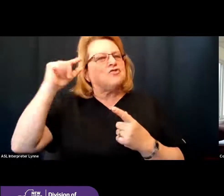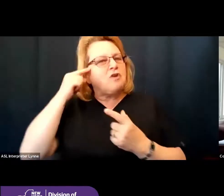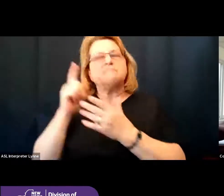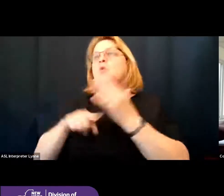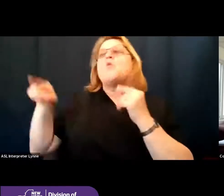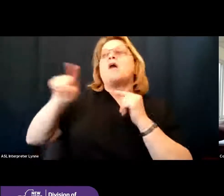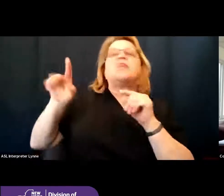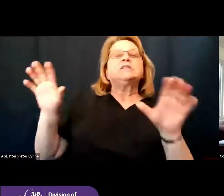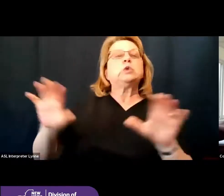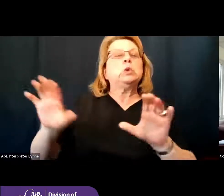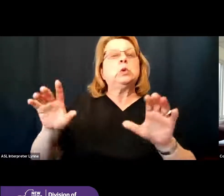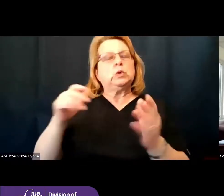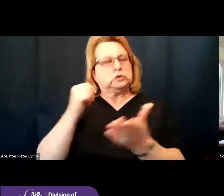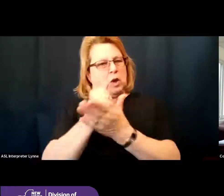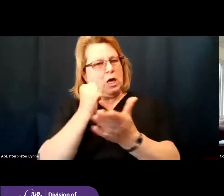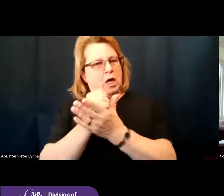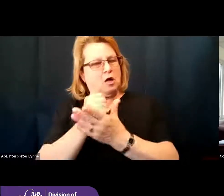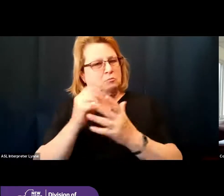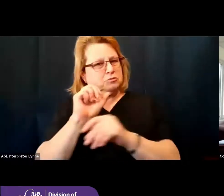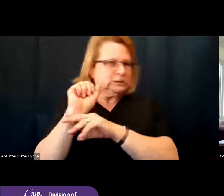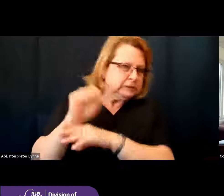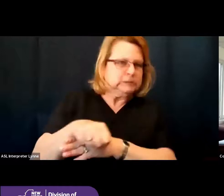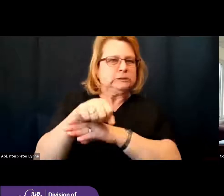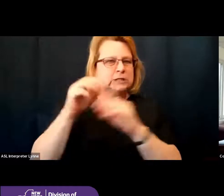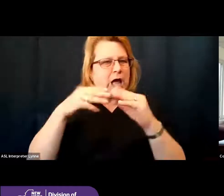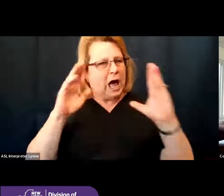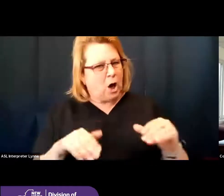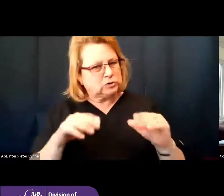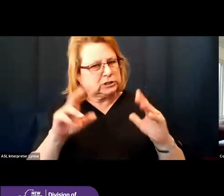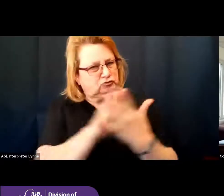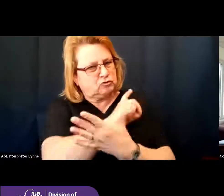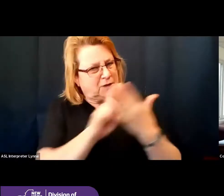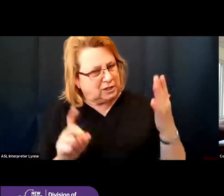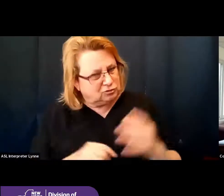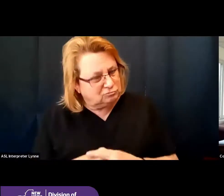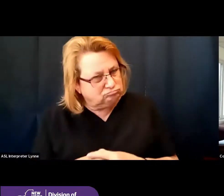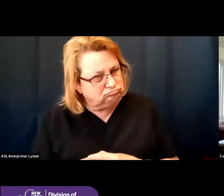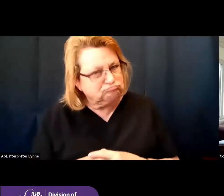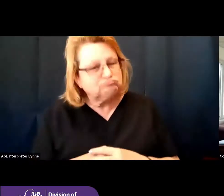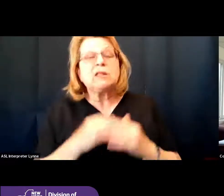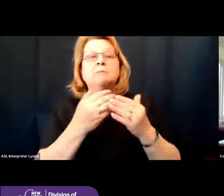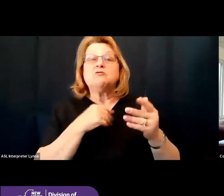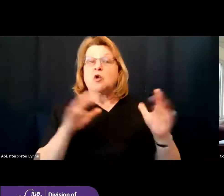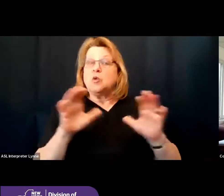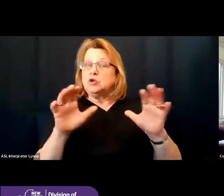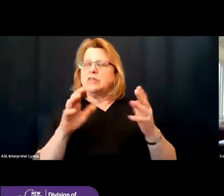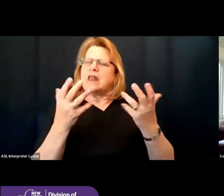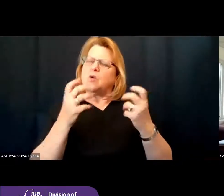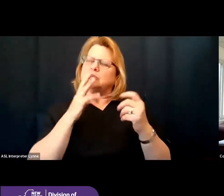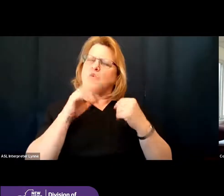tackle housing discrimination. But before getting there, I wanted to start a bit closer to